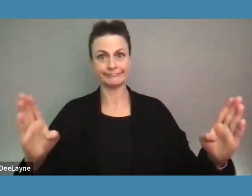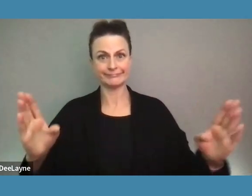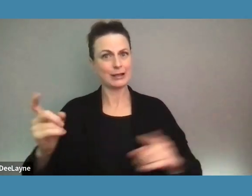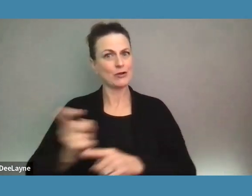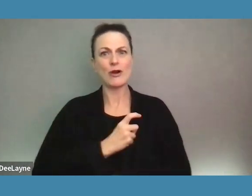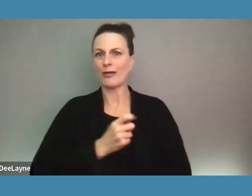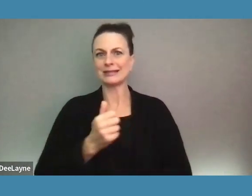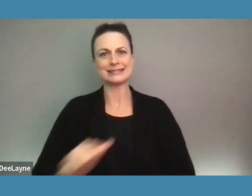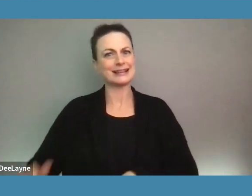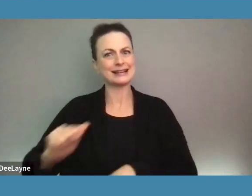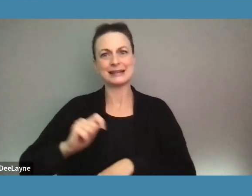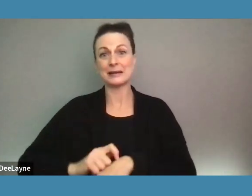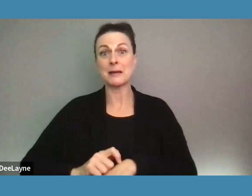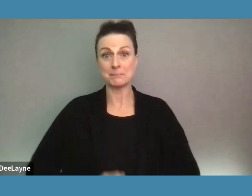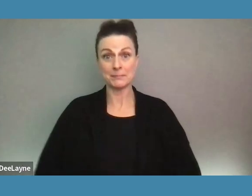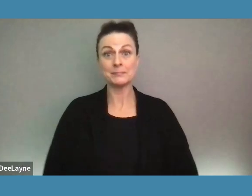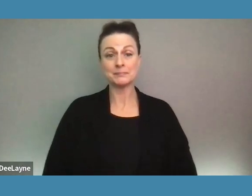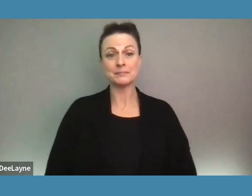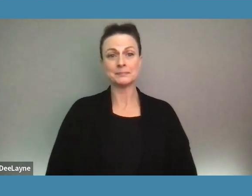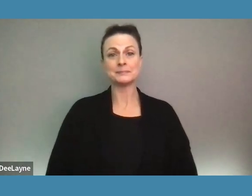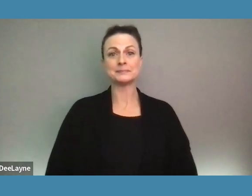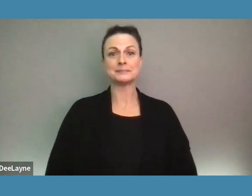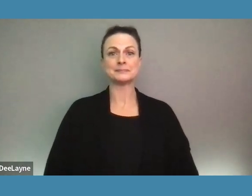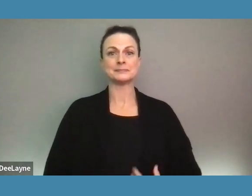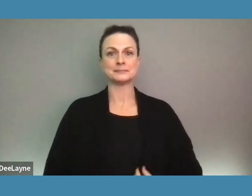at absolutely anytime.